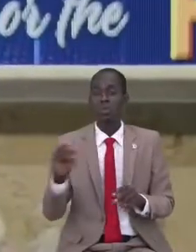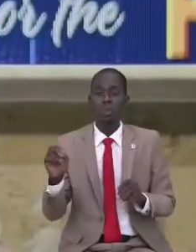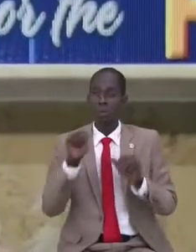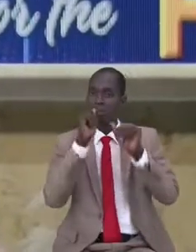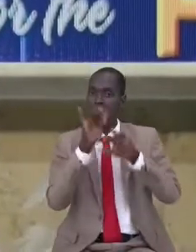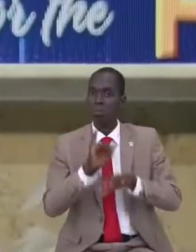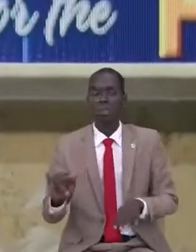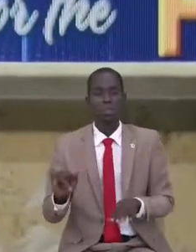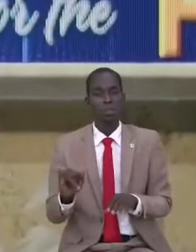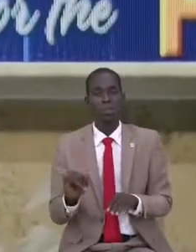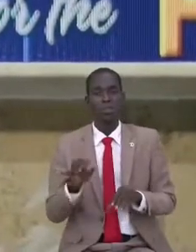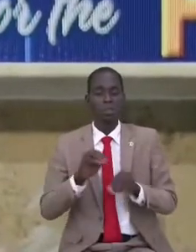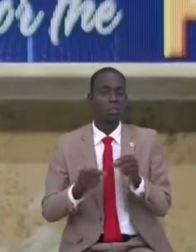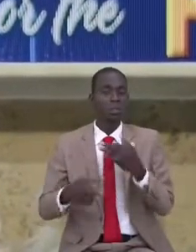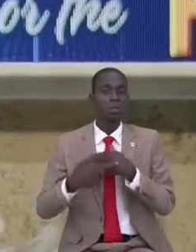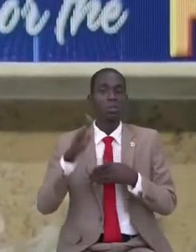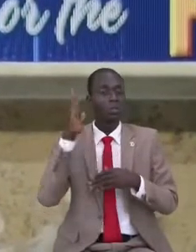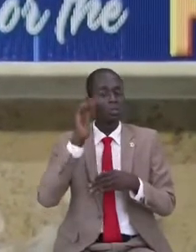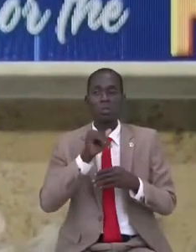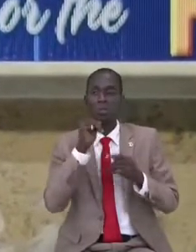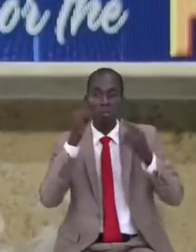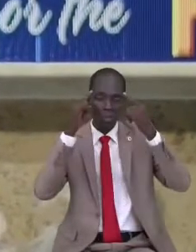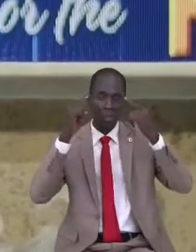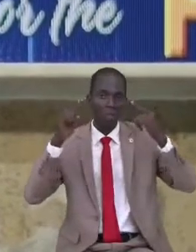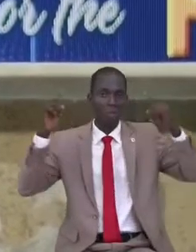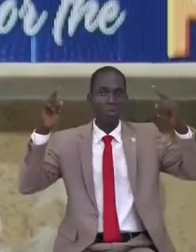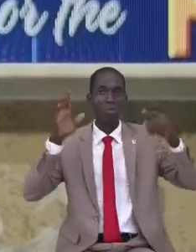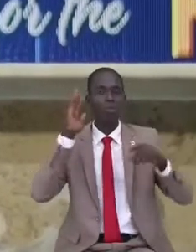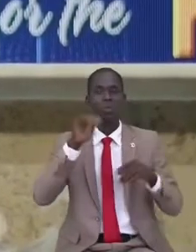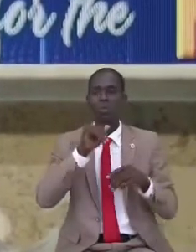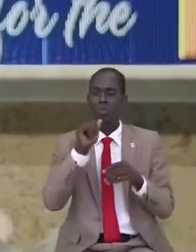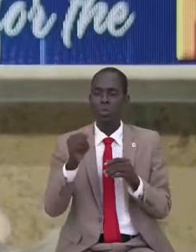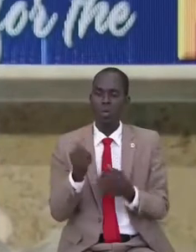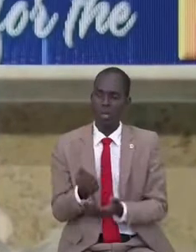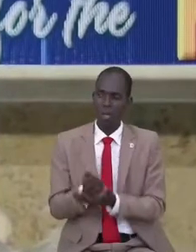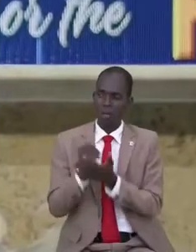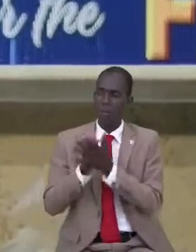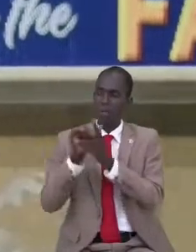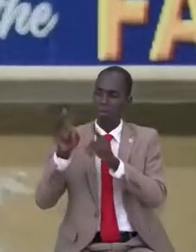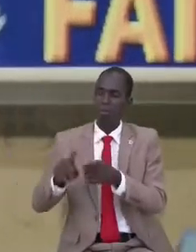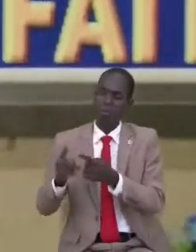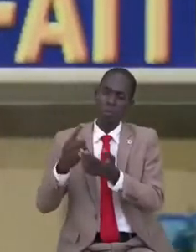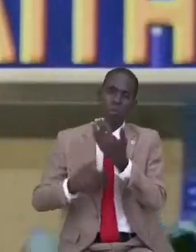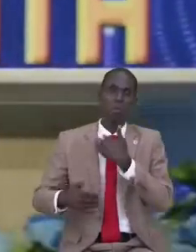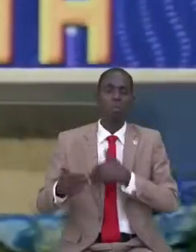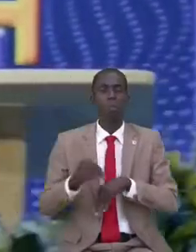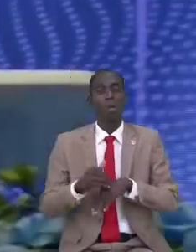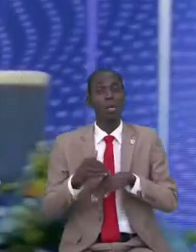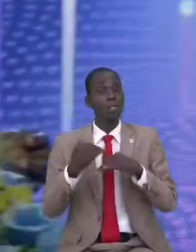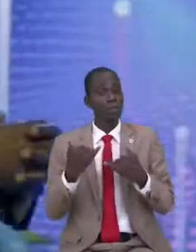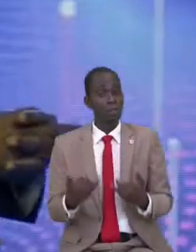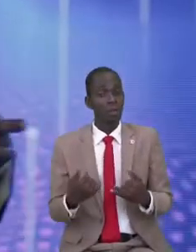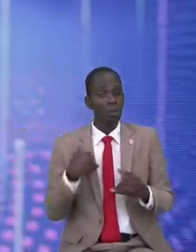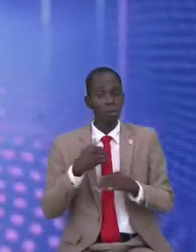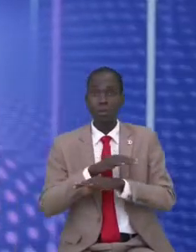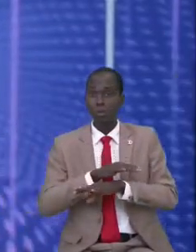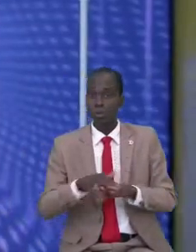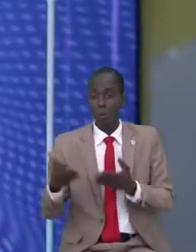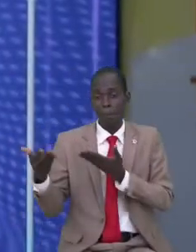know you are not going to succeed. You are not going to make that person to come back. Now, we don't